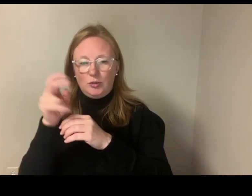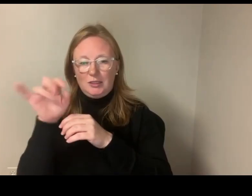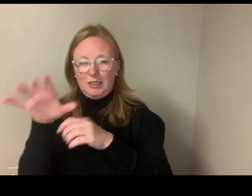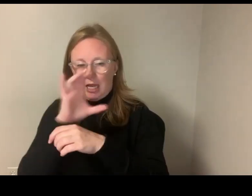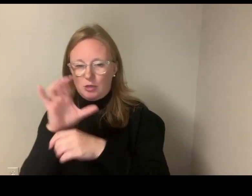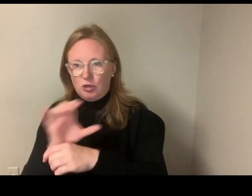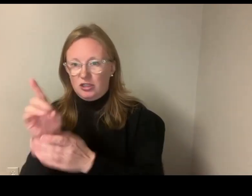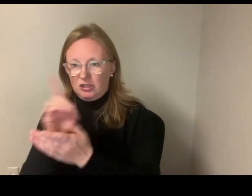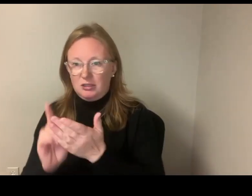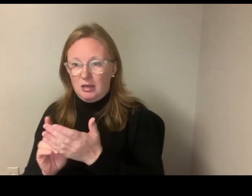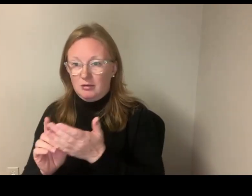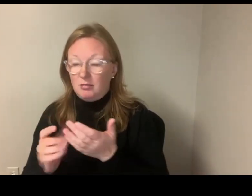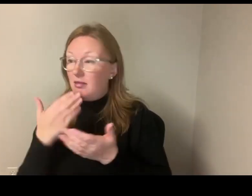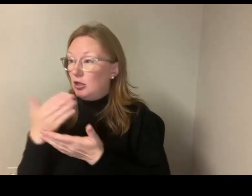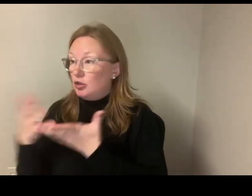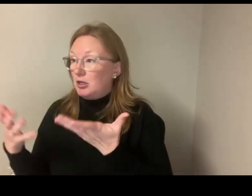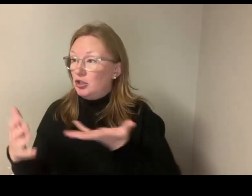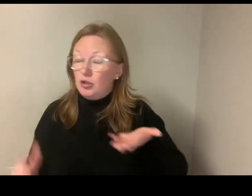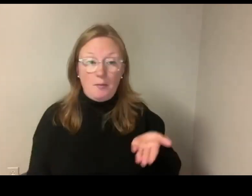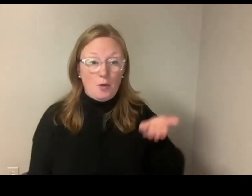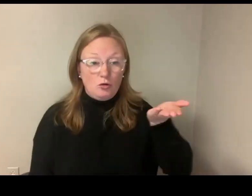motion?